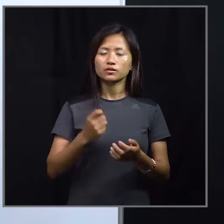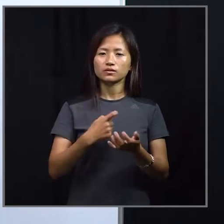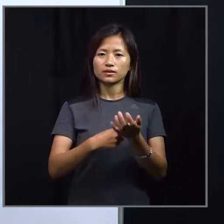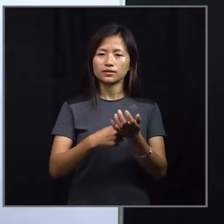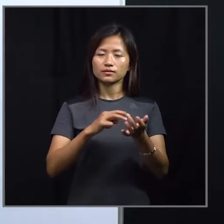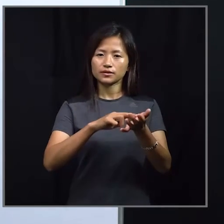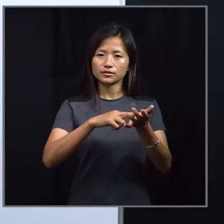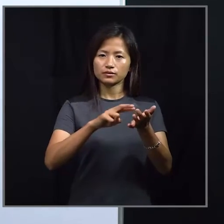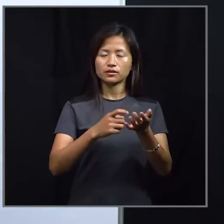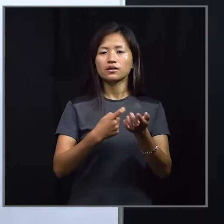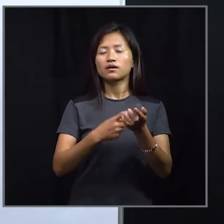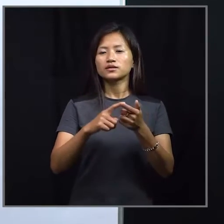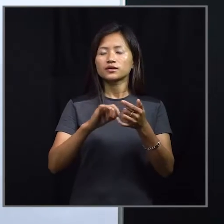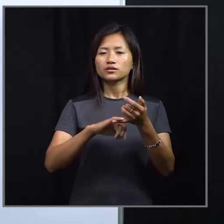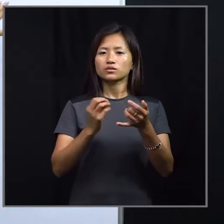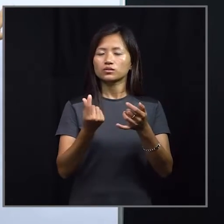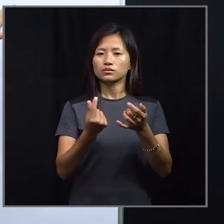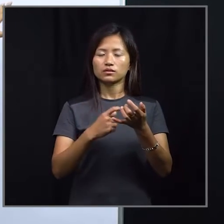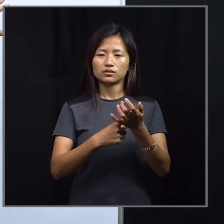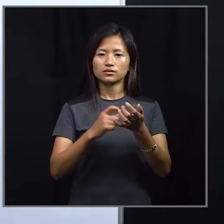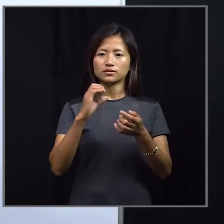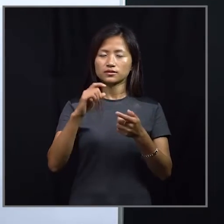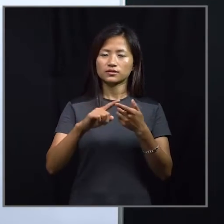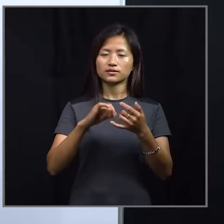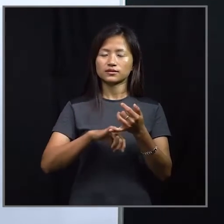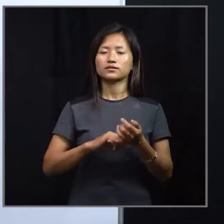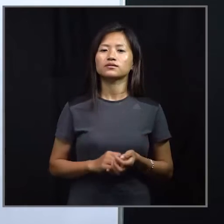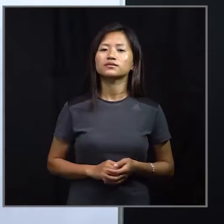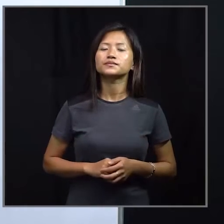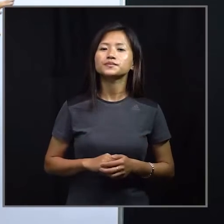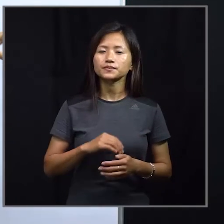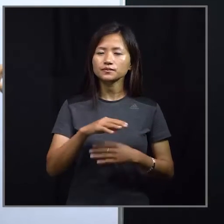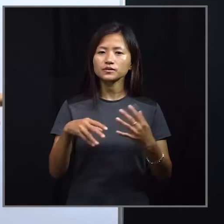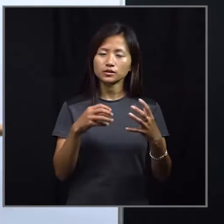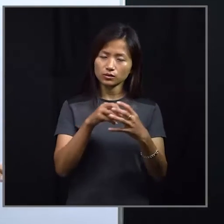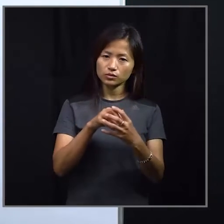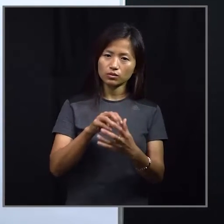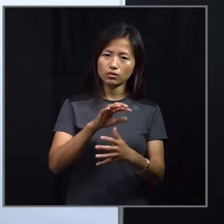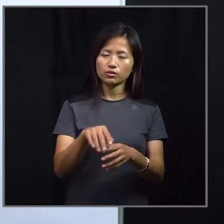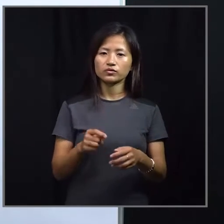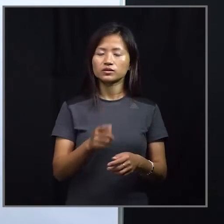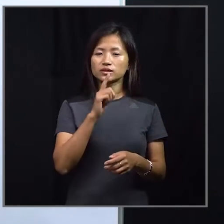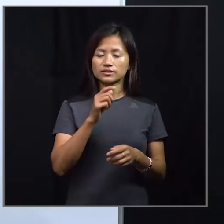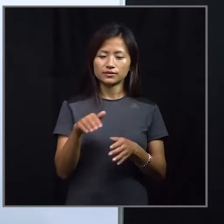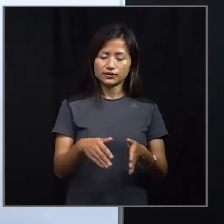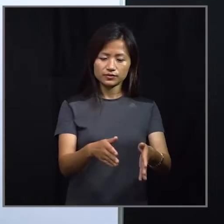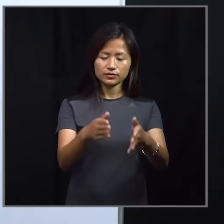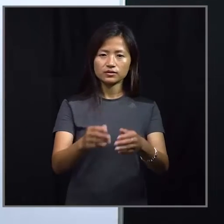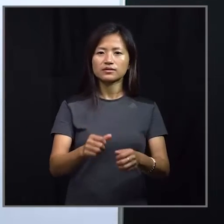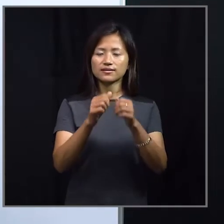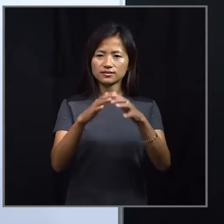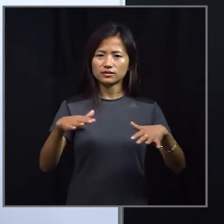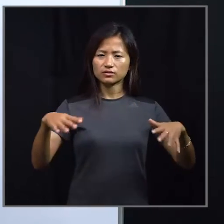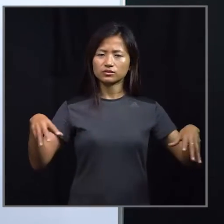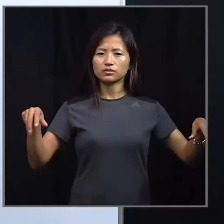will include all those subsoil assets. It will include all those things which we get from river, ocean, sea, petroleum